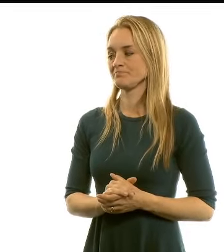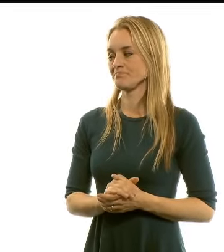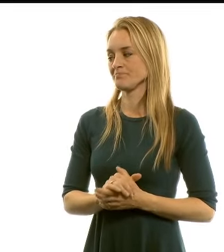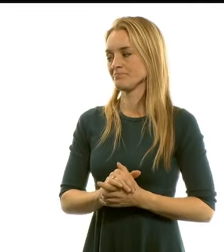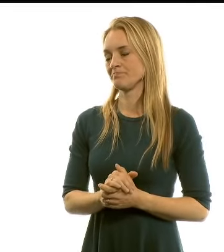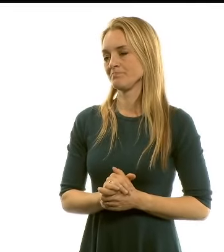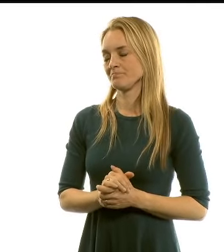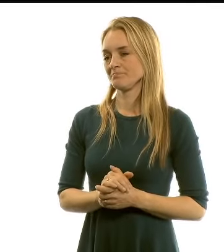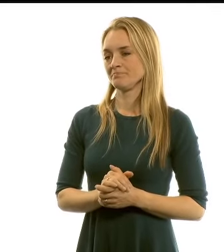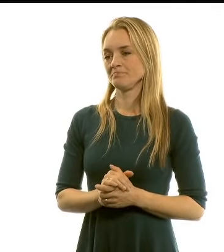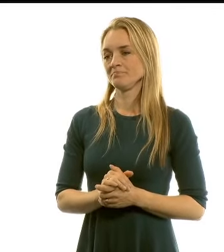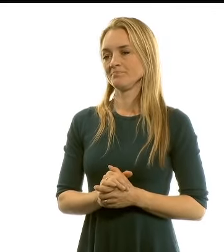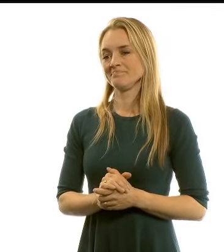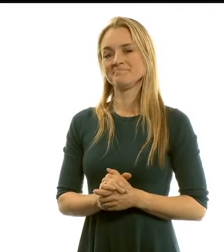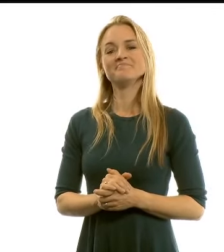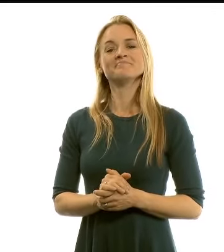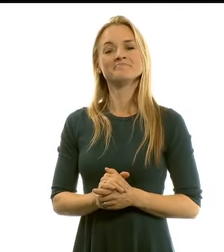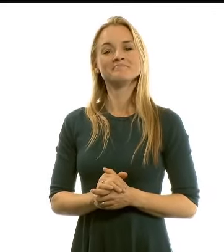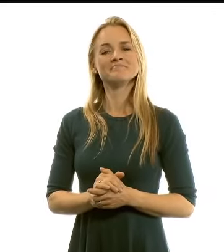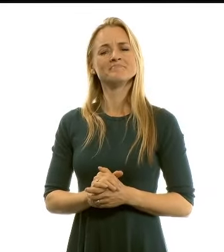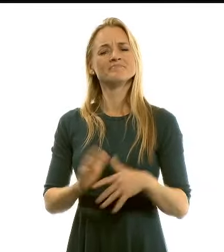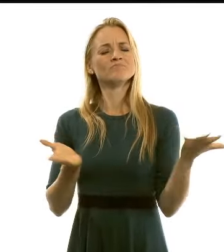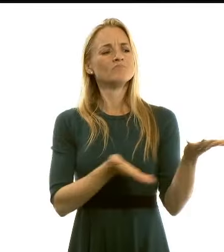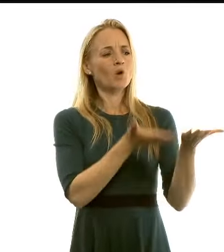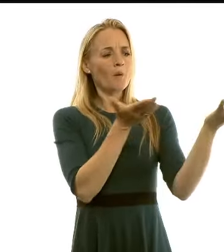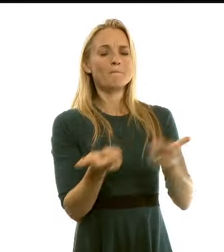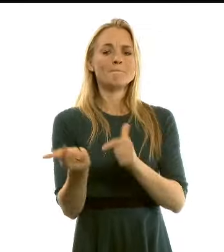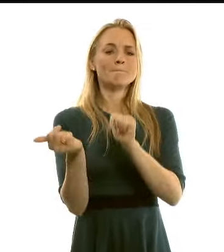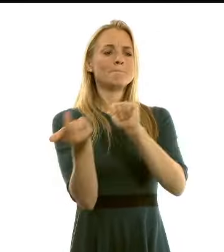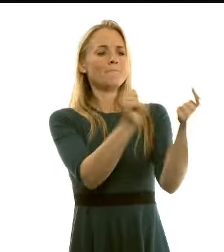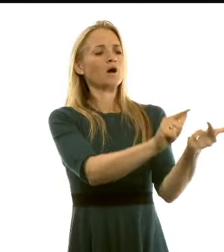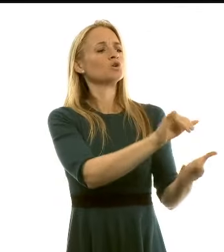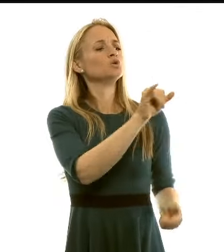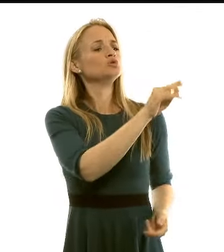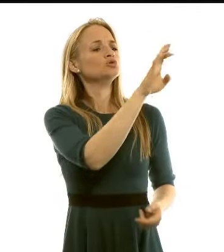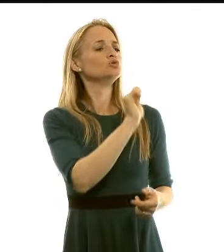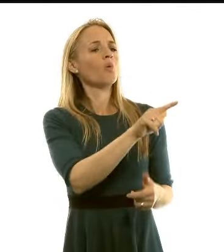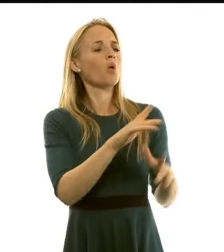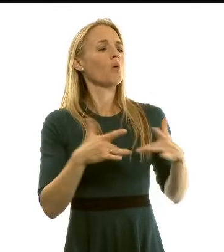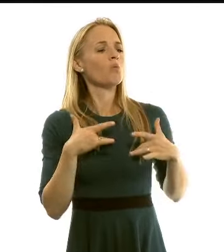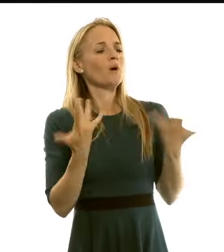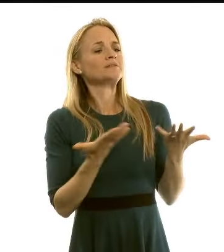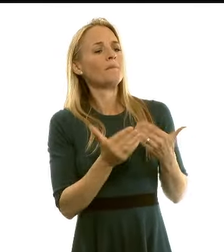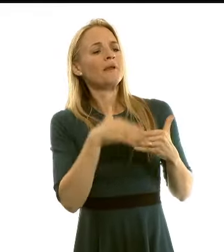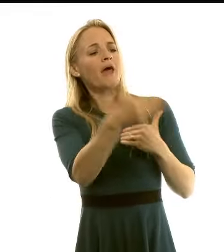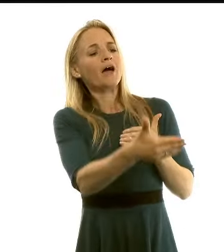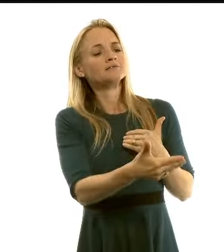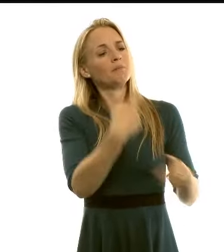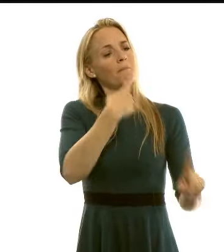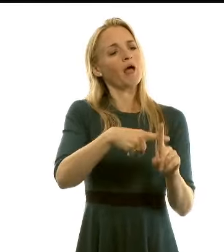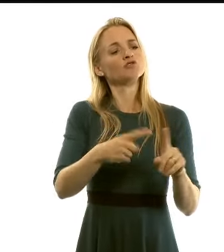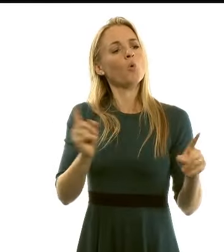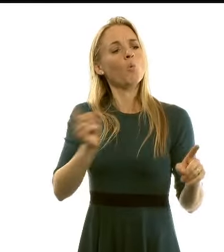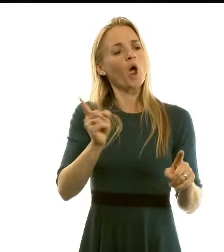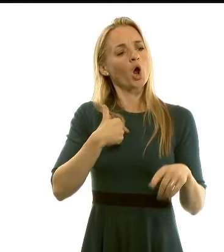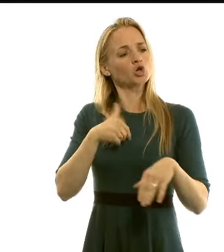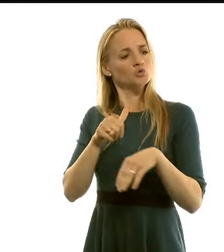Back to you guys in the studio. Joel, what's coming up next, and where are you sending me? Oh.